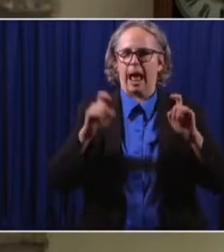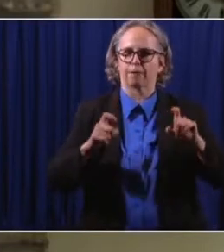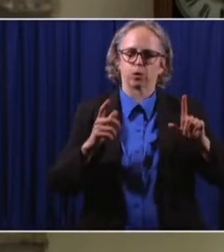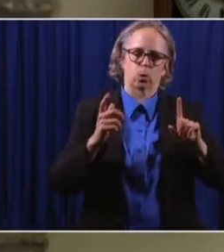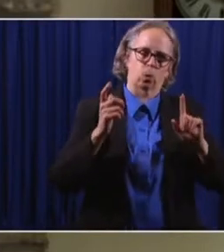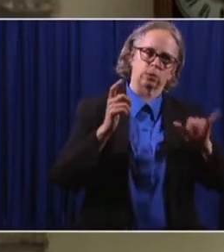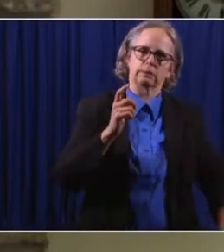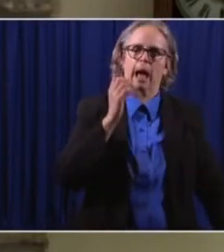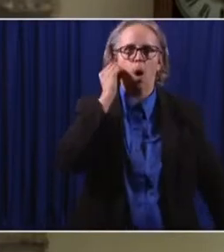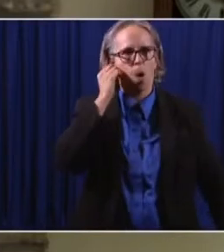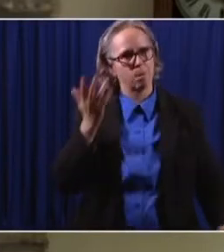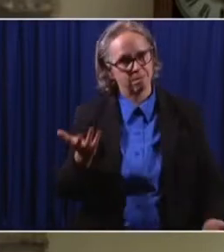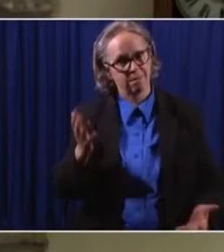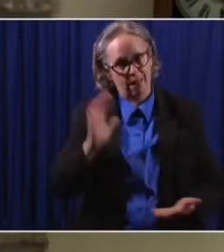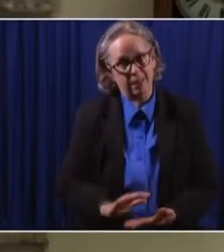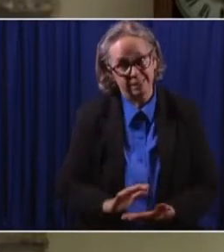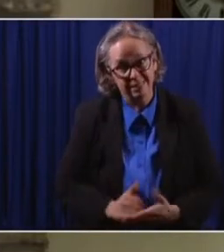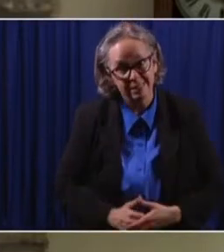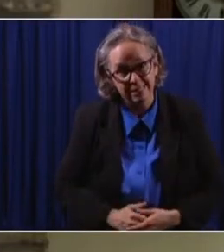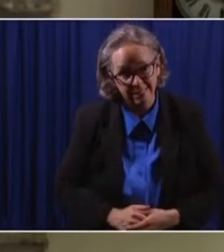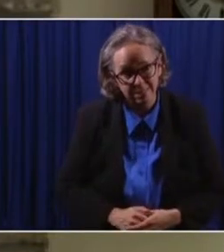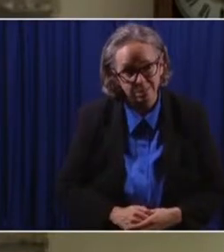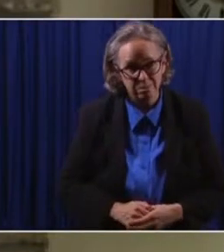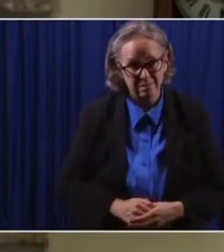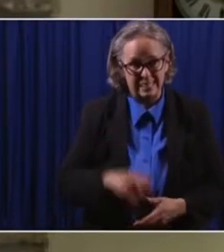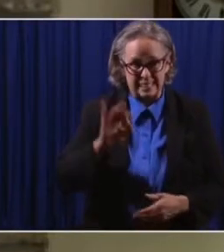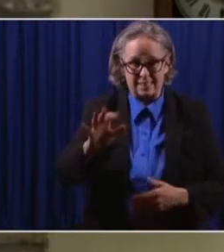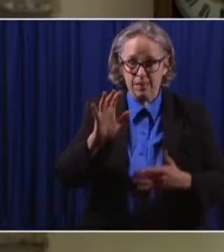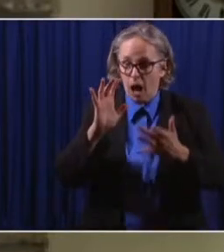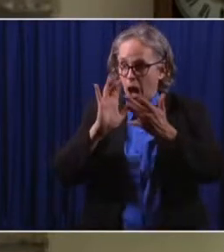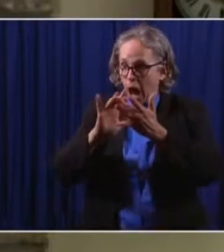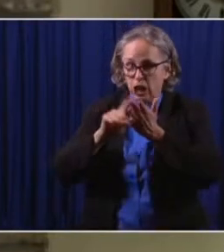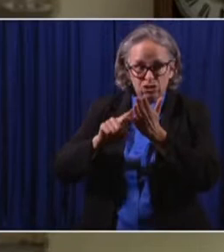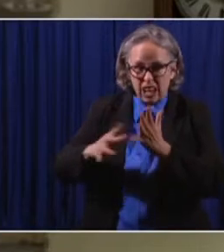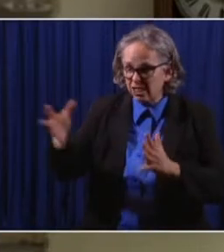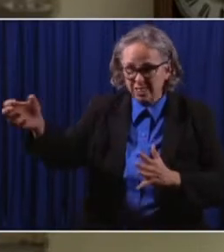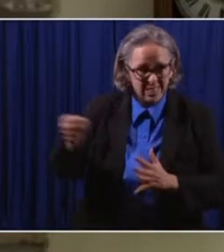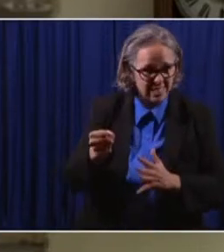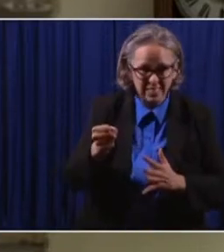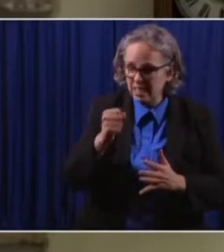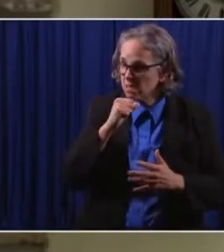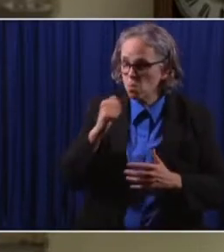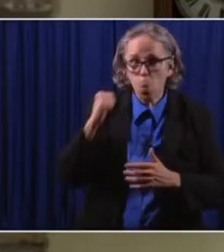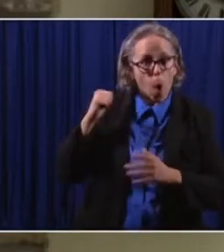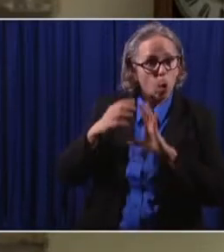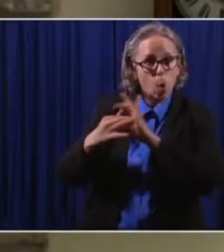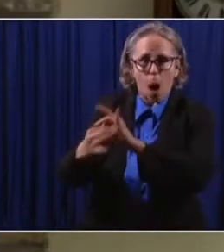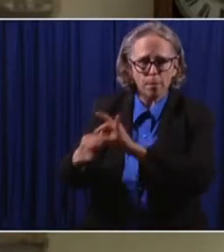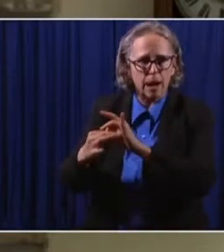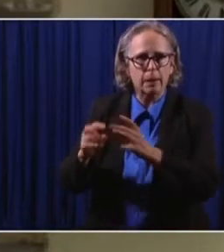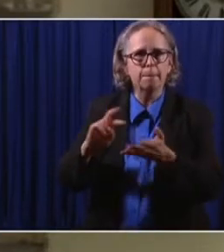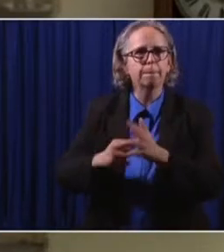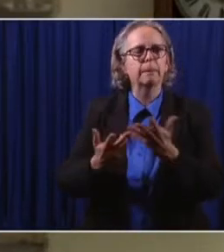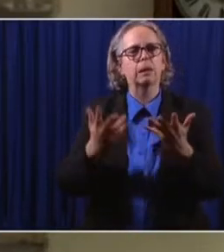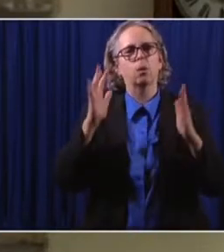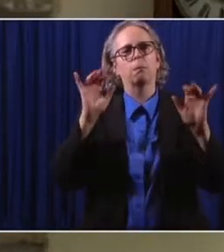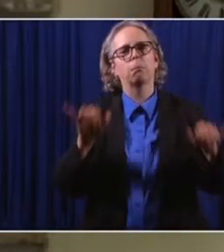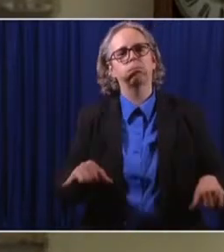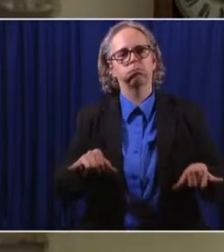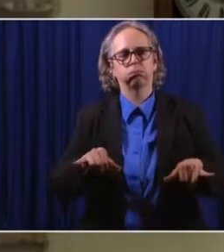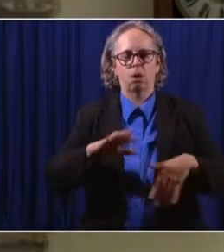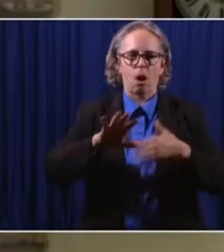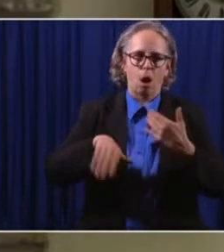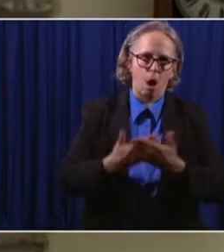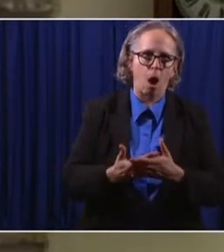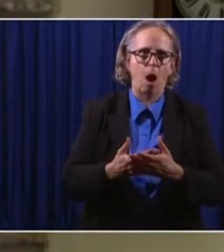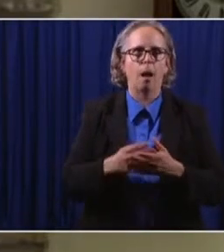not the cooperation, and you see a lot more people end up getting quarantined. The Toledo-Lucas County Health Department, like